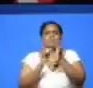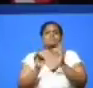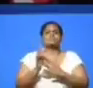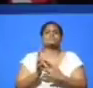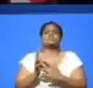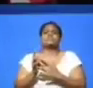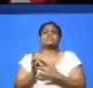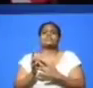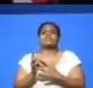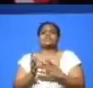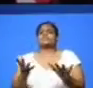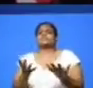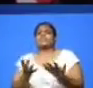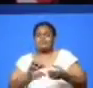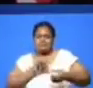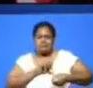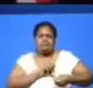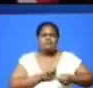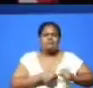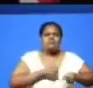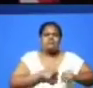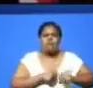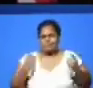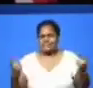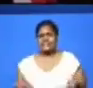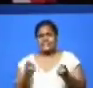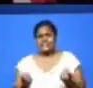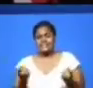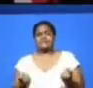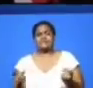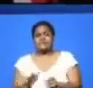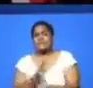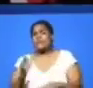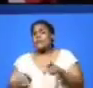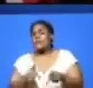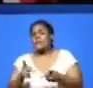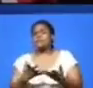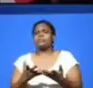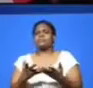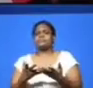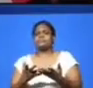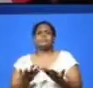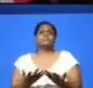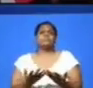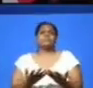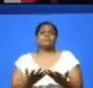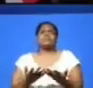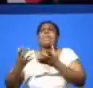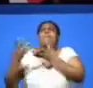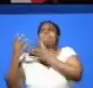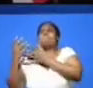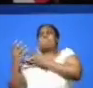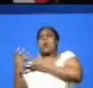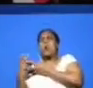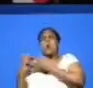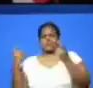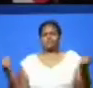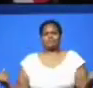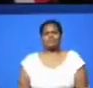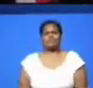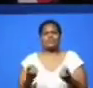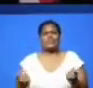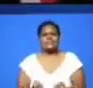And broken up people, sinful people, people laden with iniquity needs to